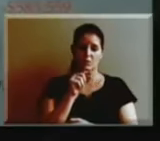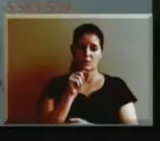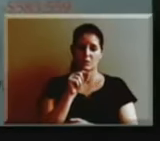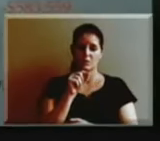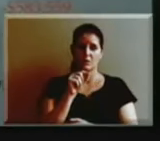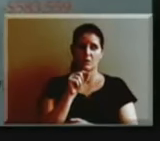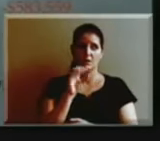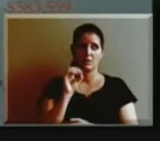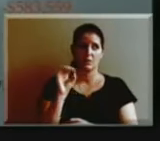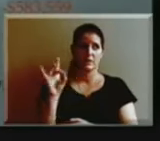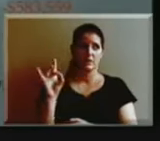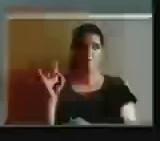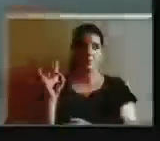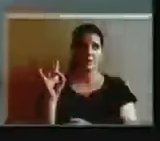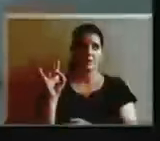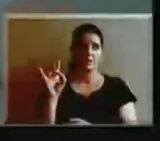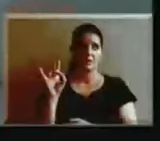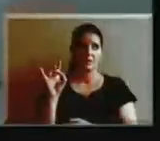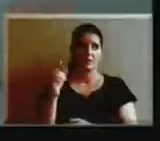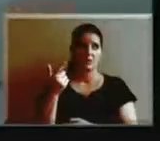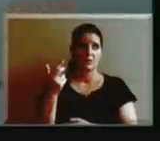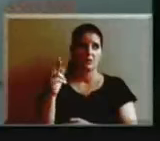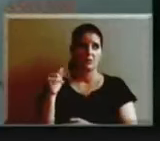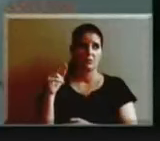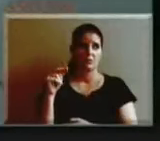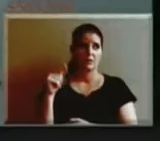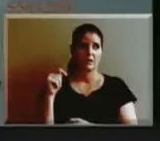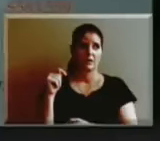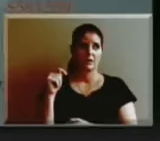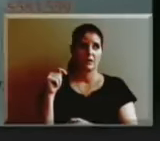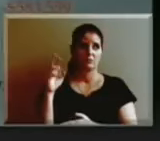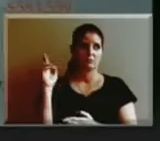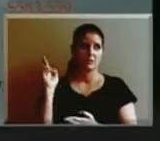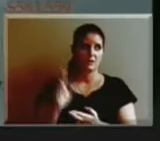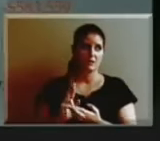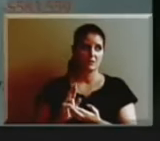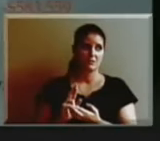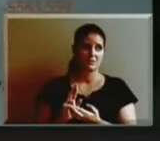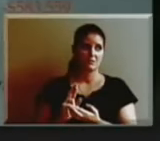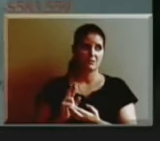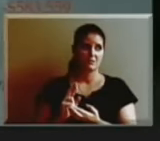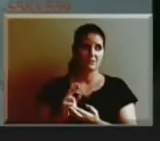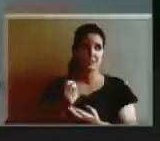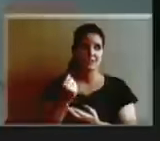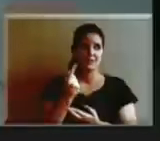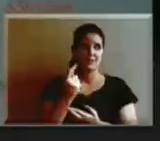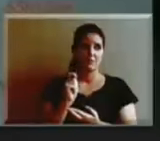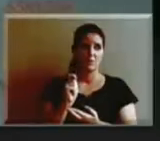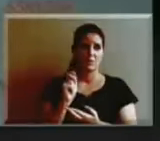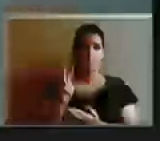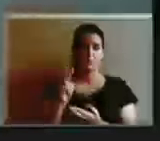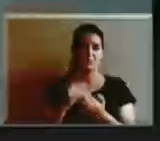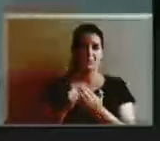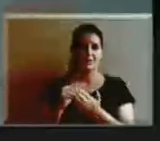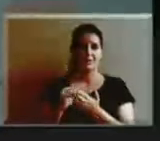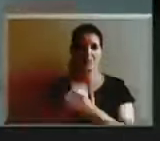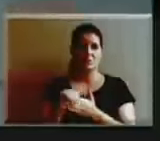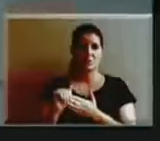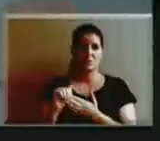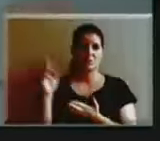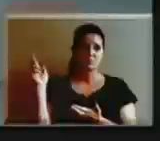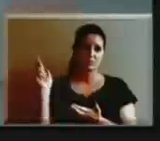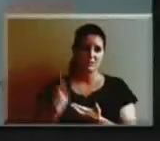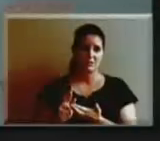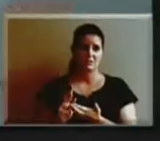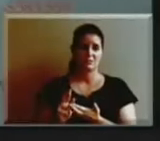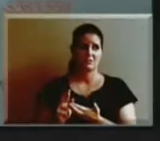grant reductions, we have been reduced over $11.2 million just in the state grants. Family